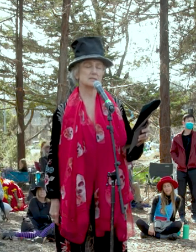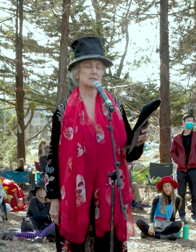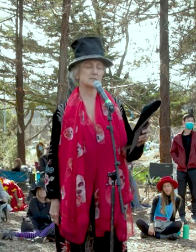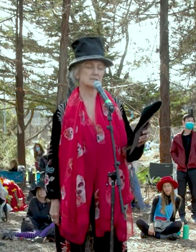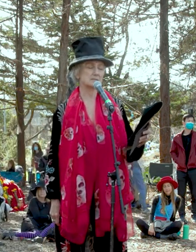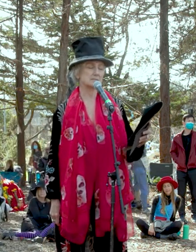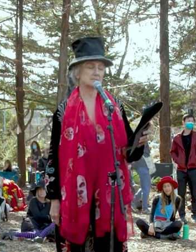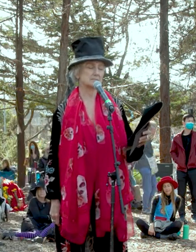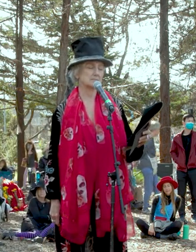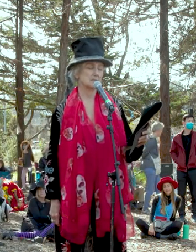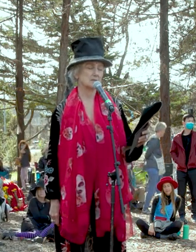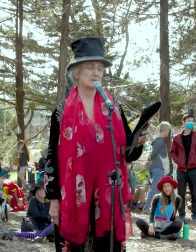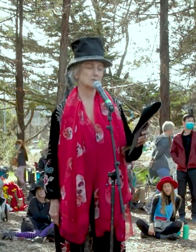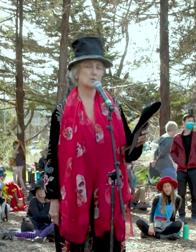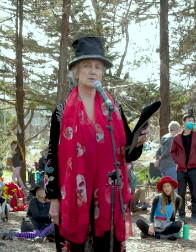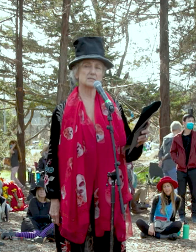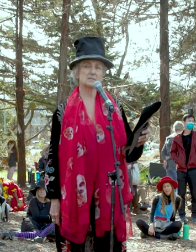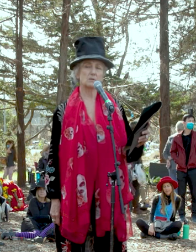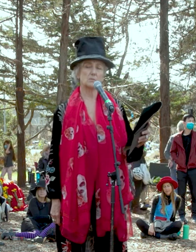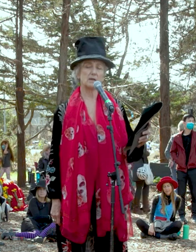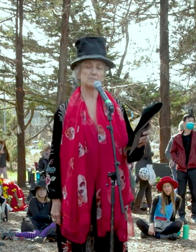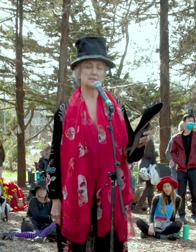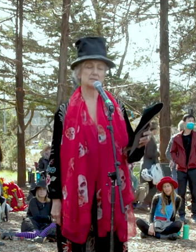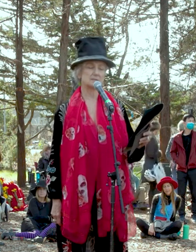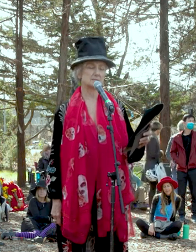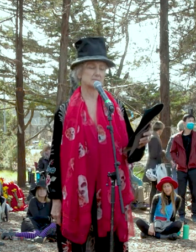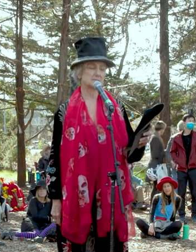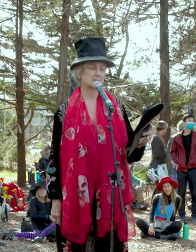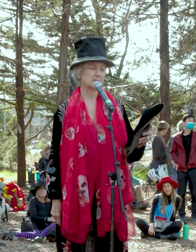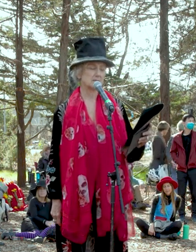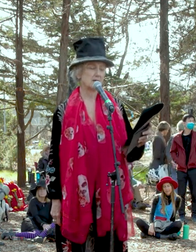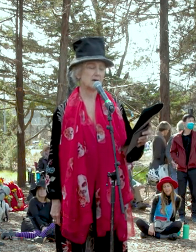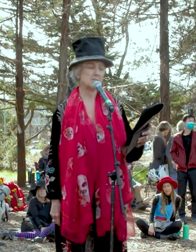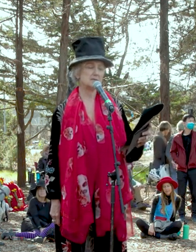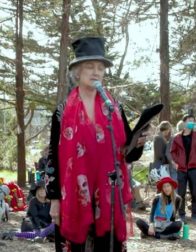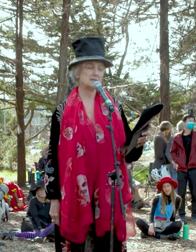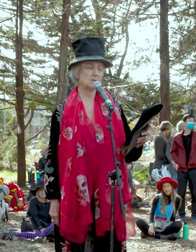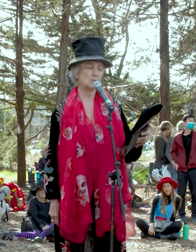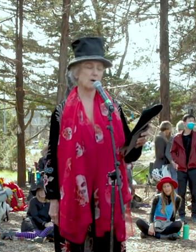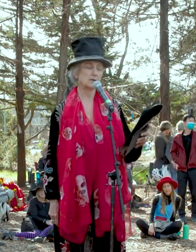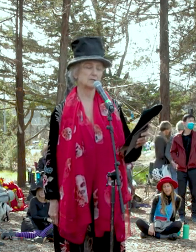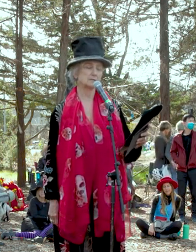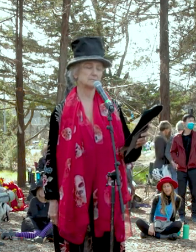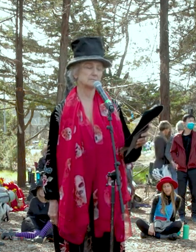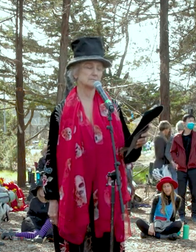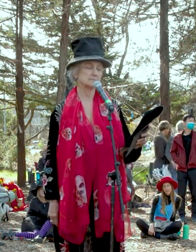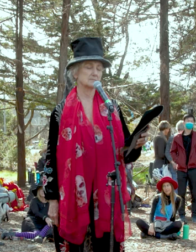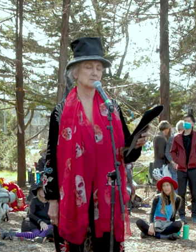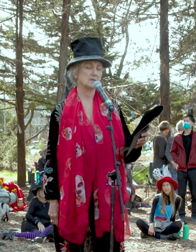Dolores Gibson, Doris Wellman, Ebony Walker,